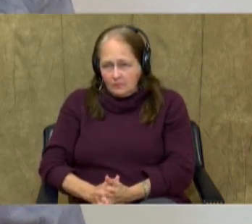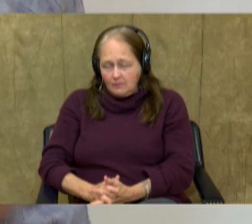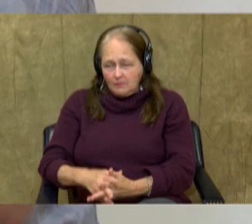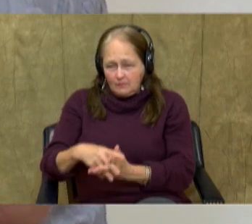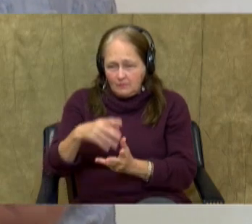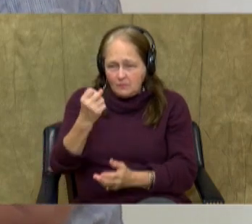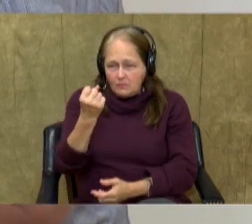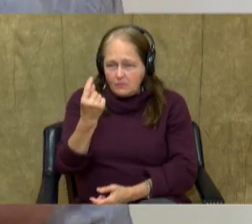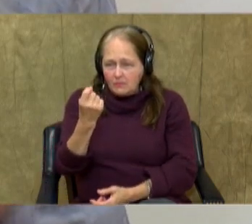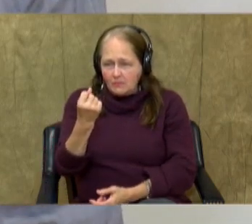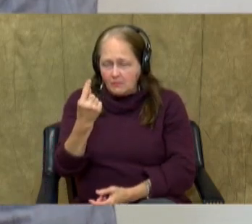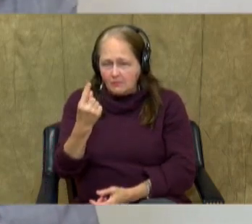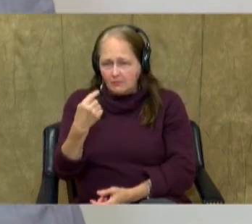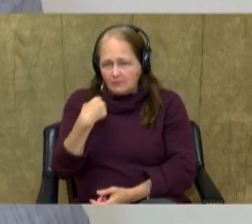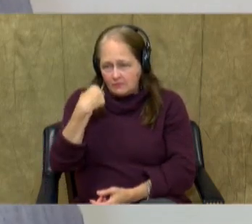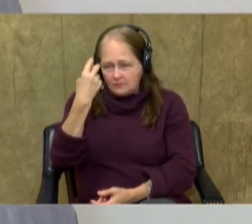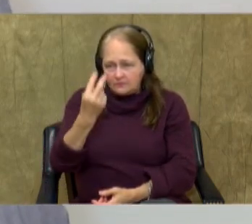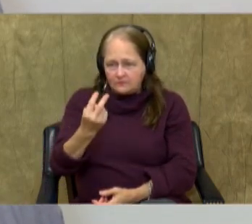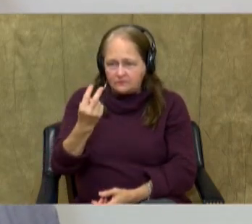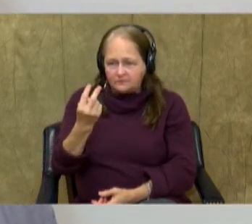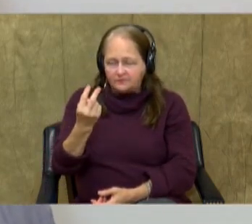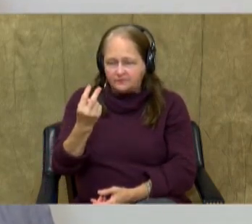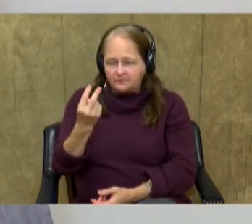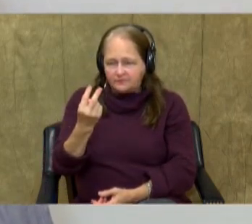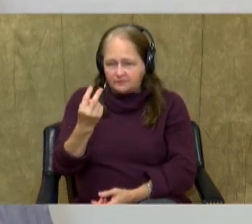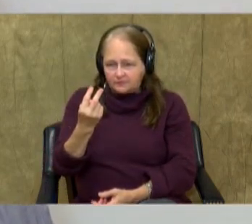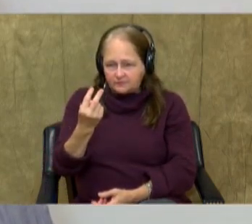On 11 we have 2.